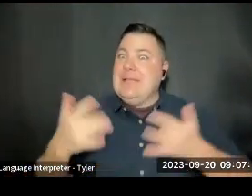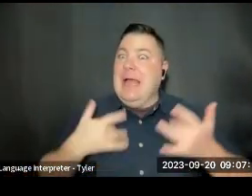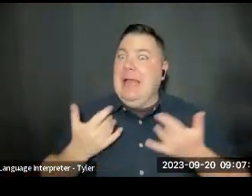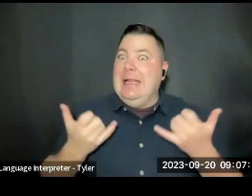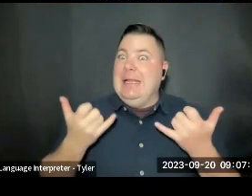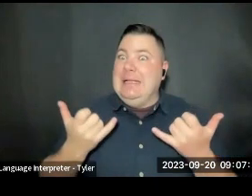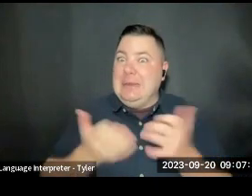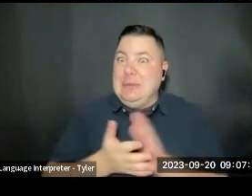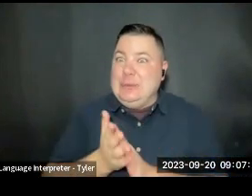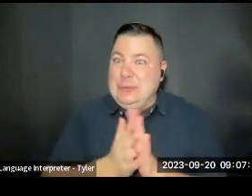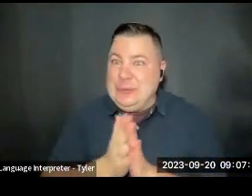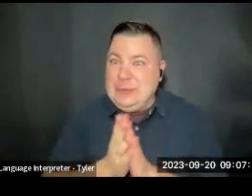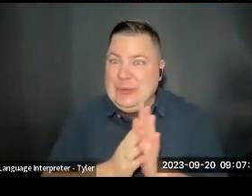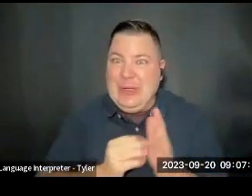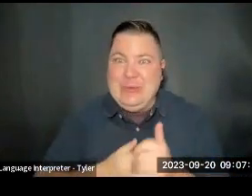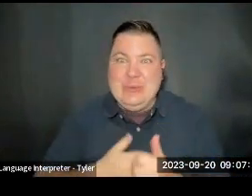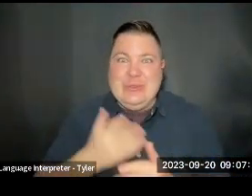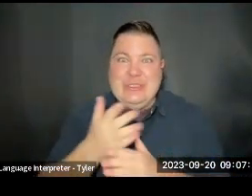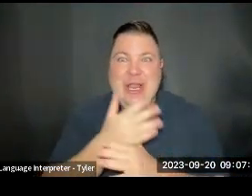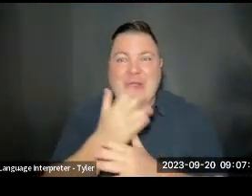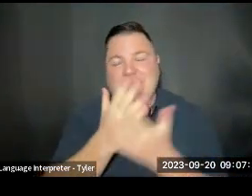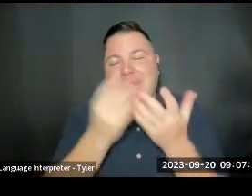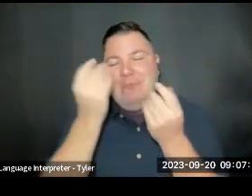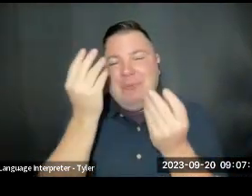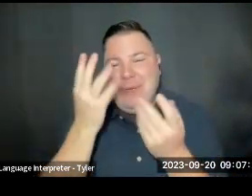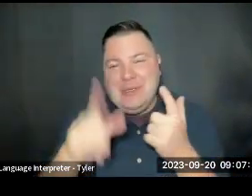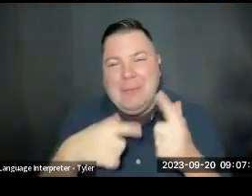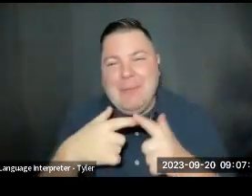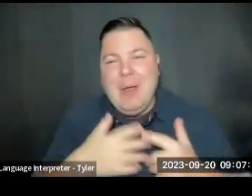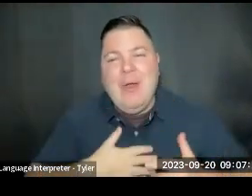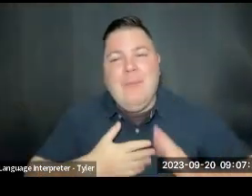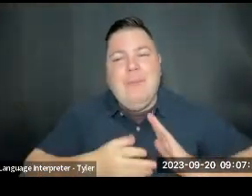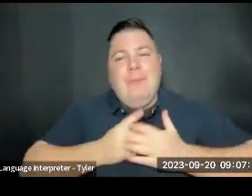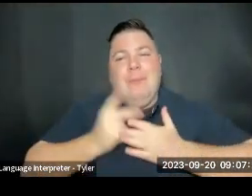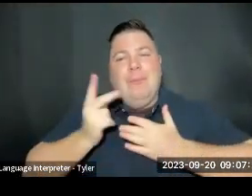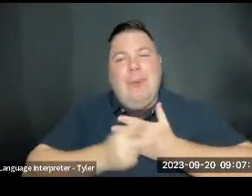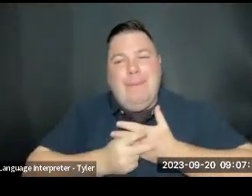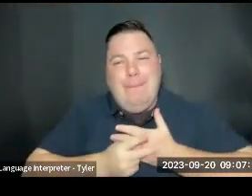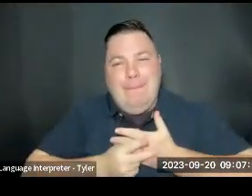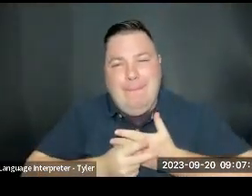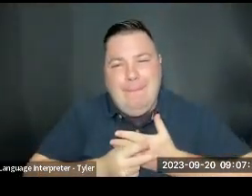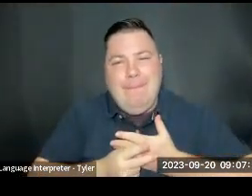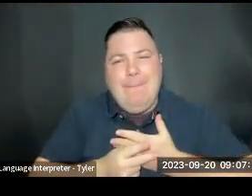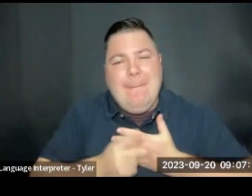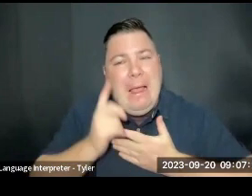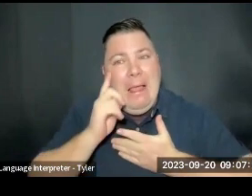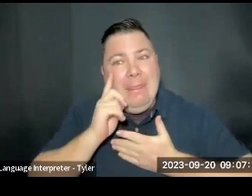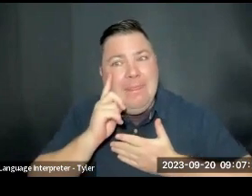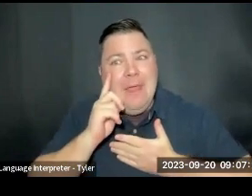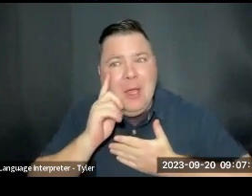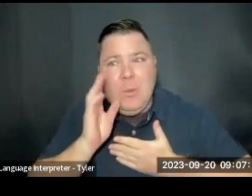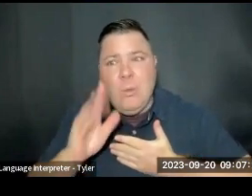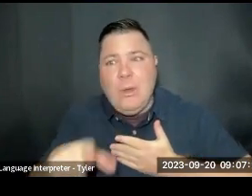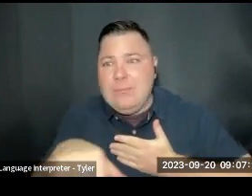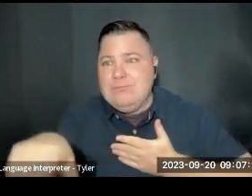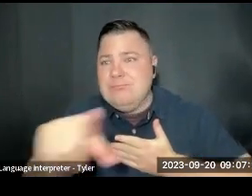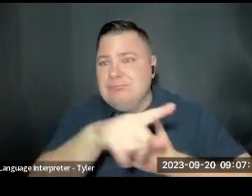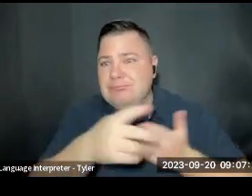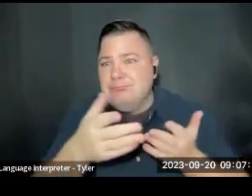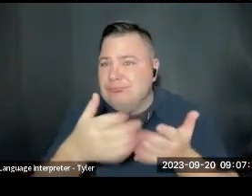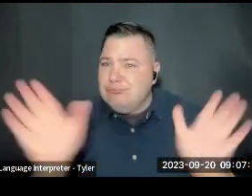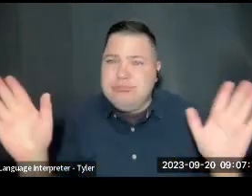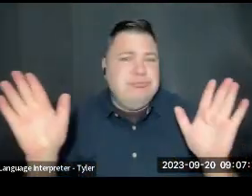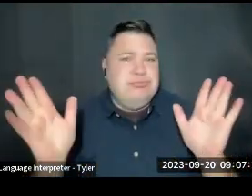to share some information about a program that I think is applicable to a wide